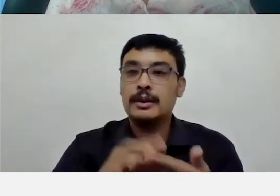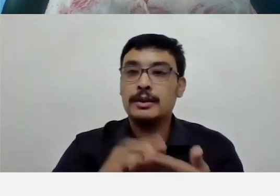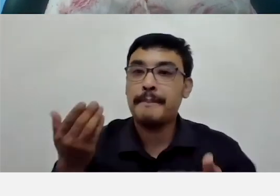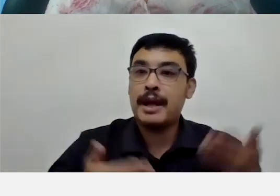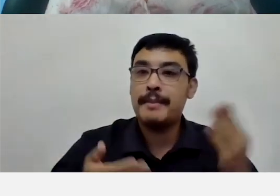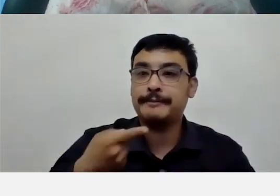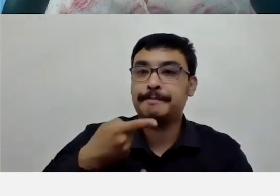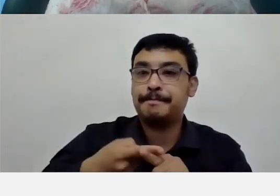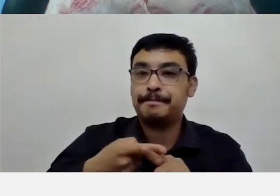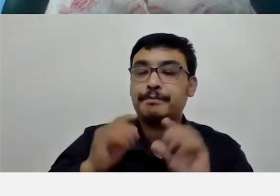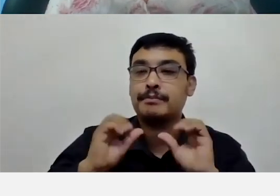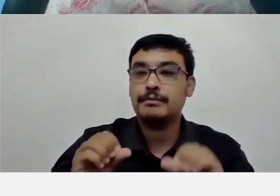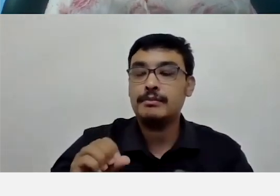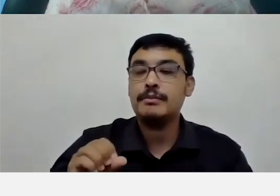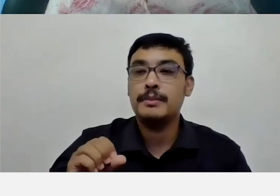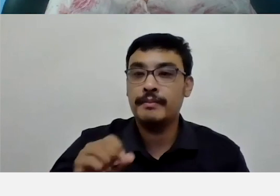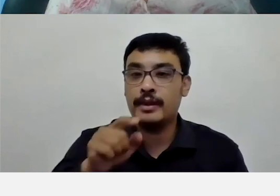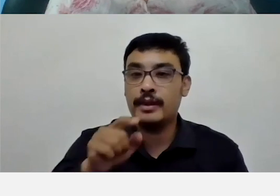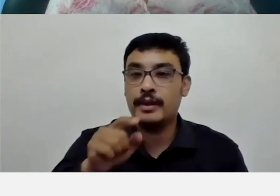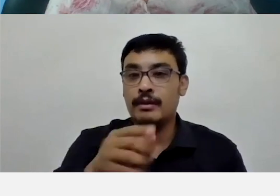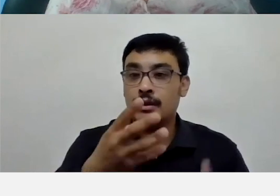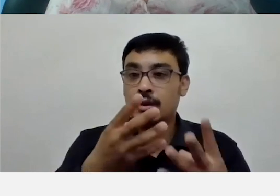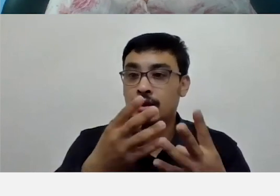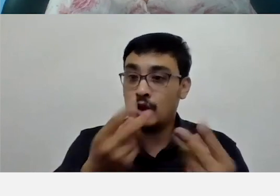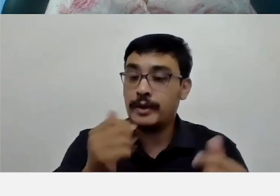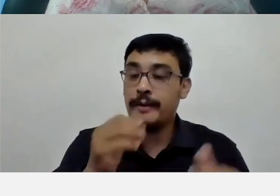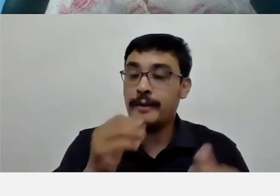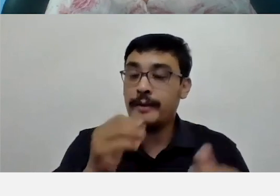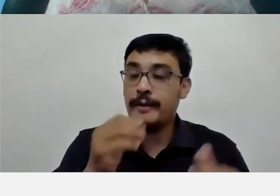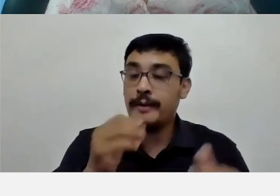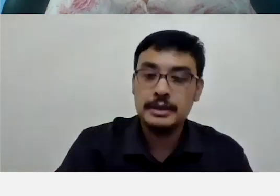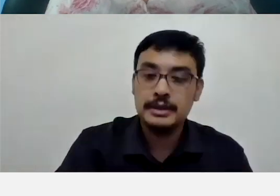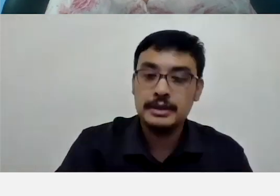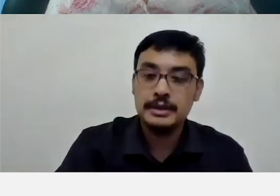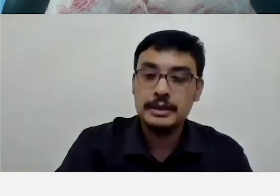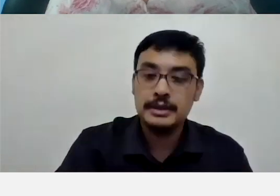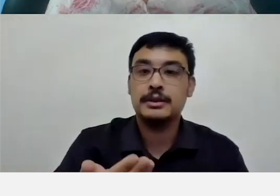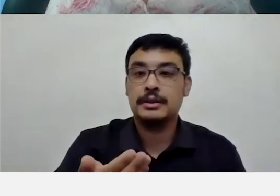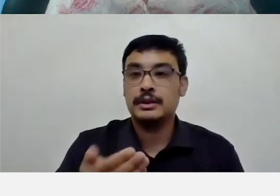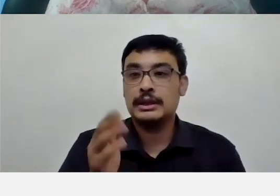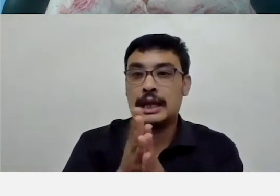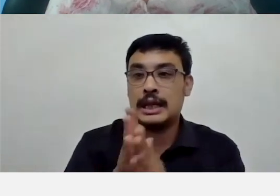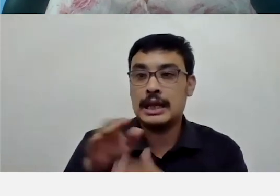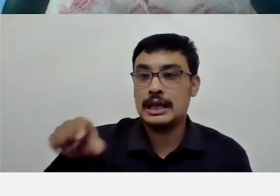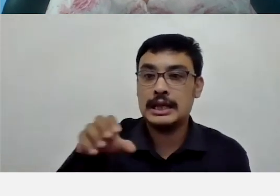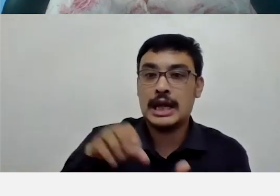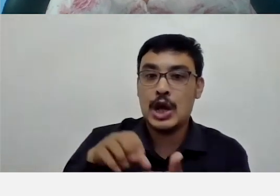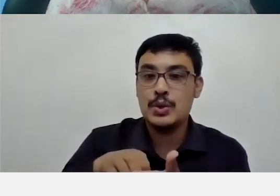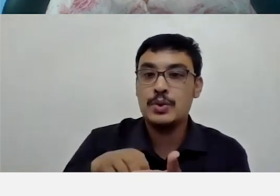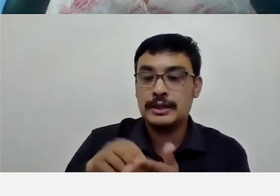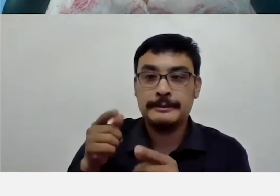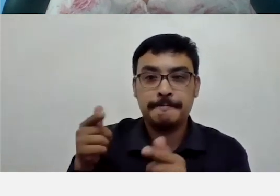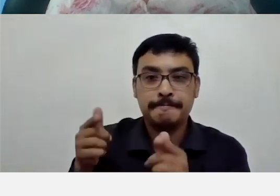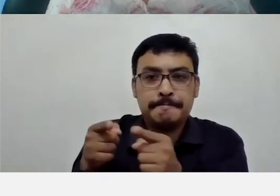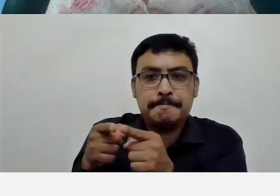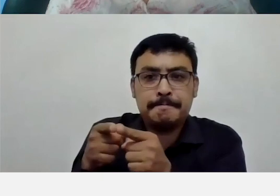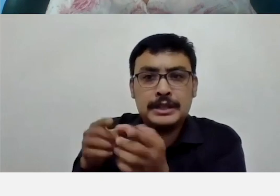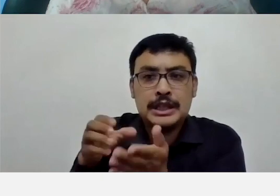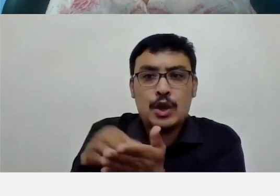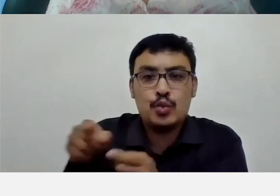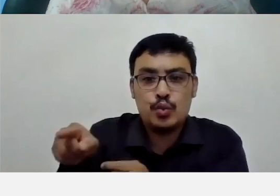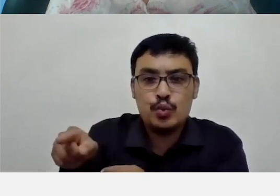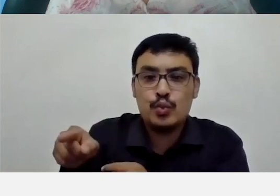time. So across this, there is a right side, there is a alley, narrow alley, where you can find